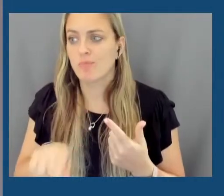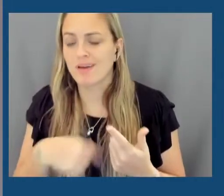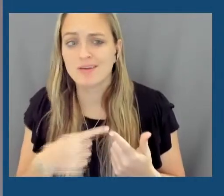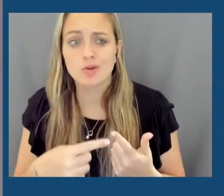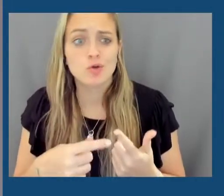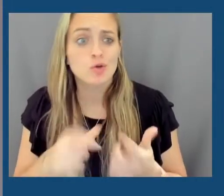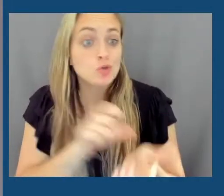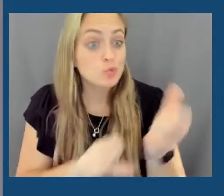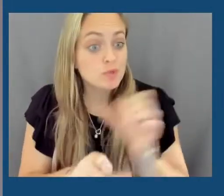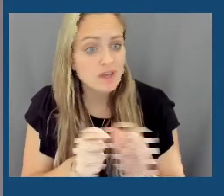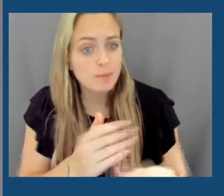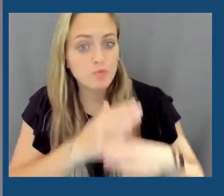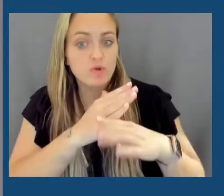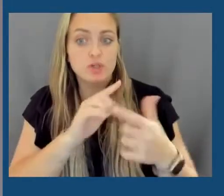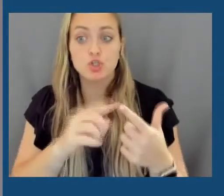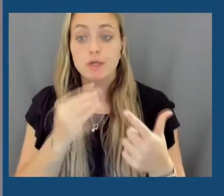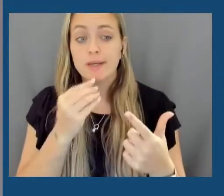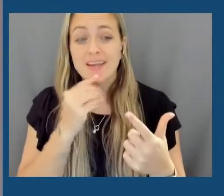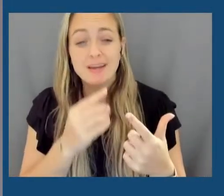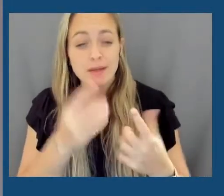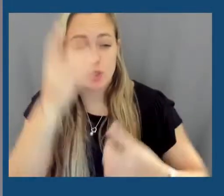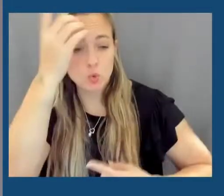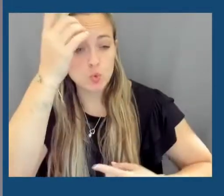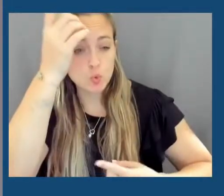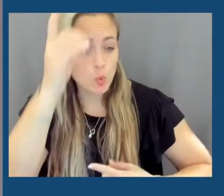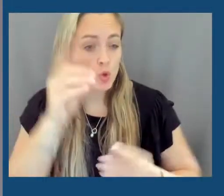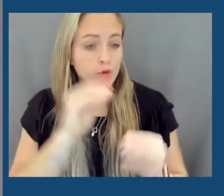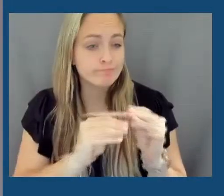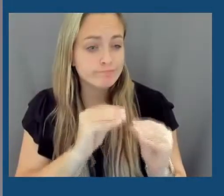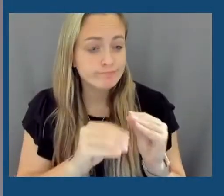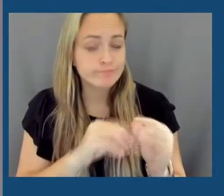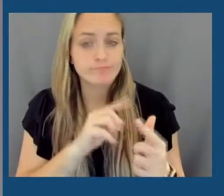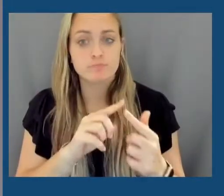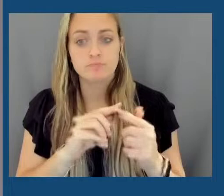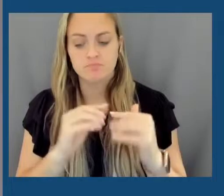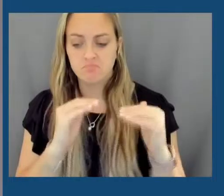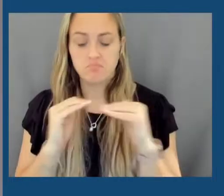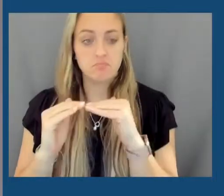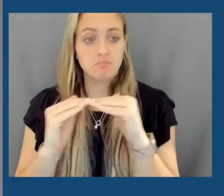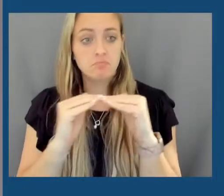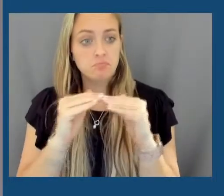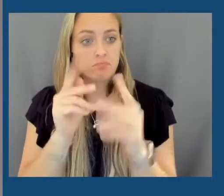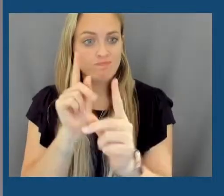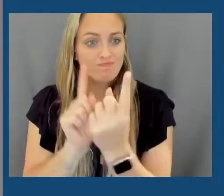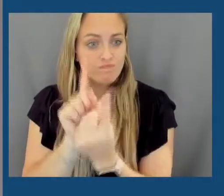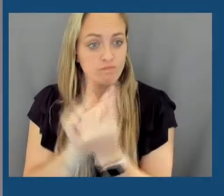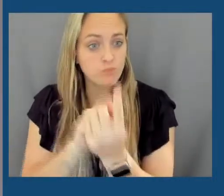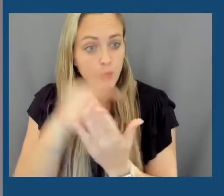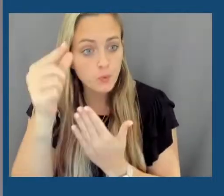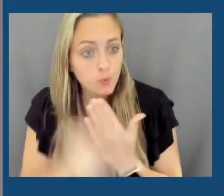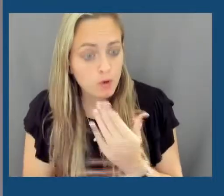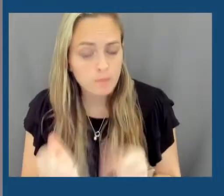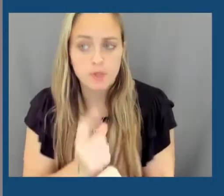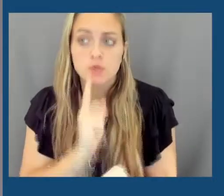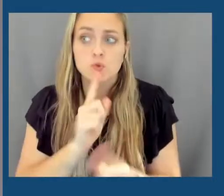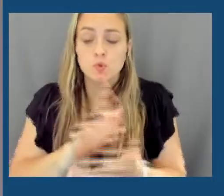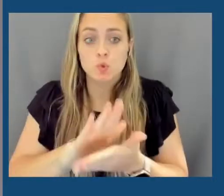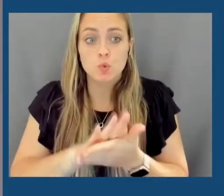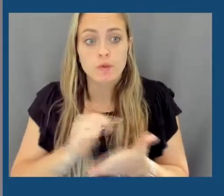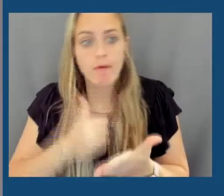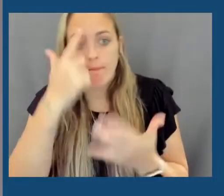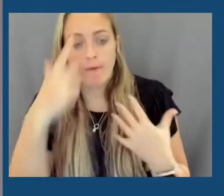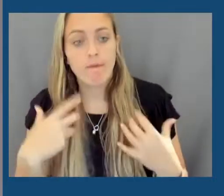care, peer-to-peer programs, making sure that schools have mental health clinics and